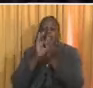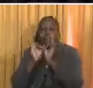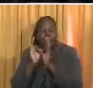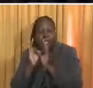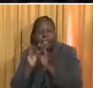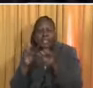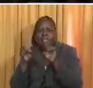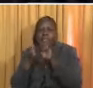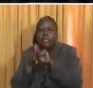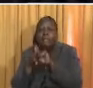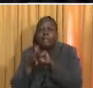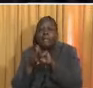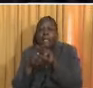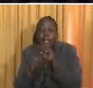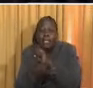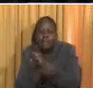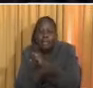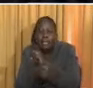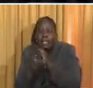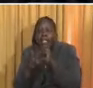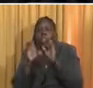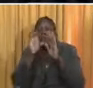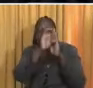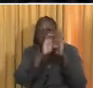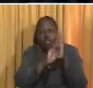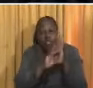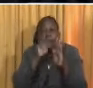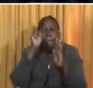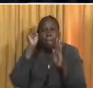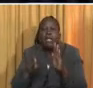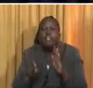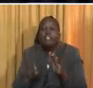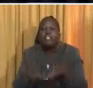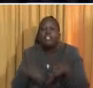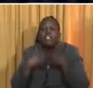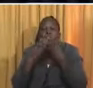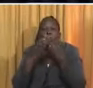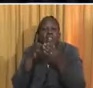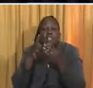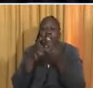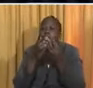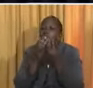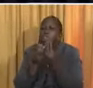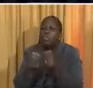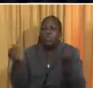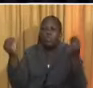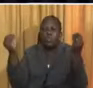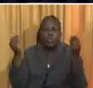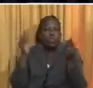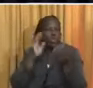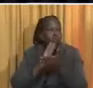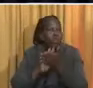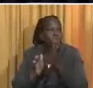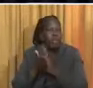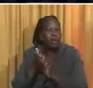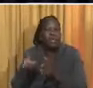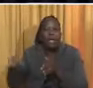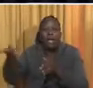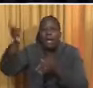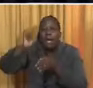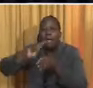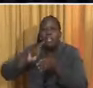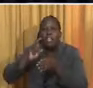interpreting the Constitution, courts must provide pragmatic solutions without adding confusion to